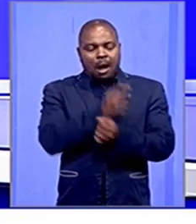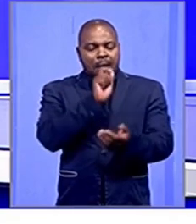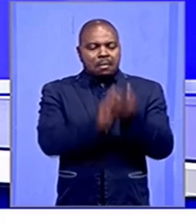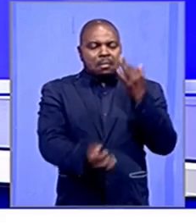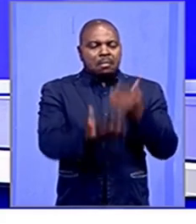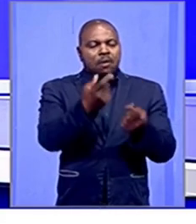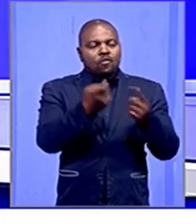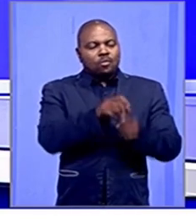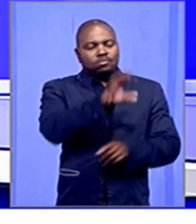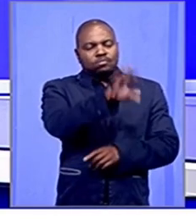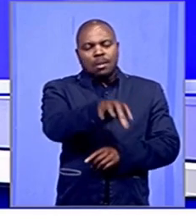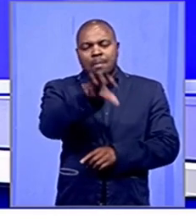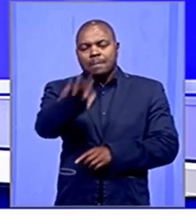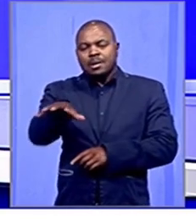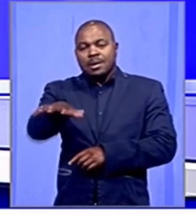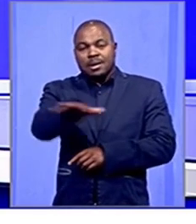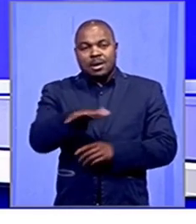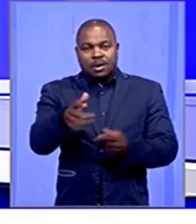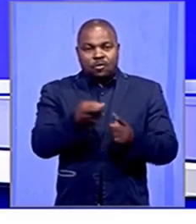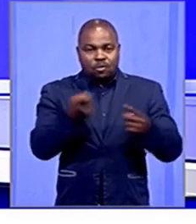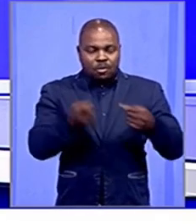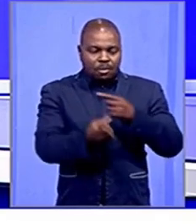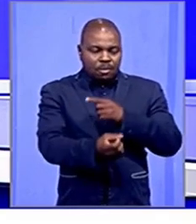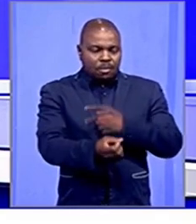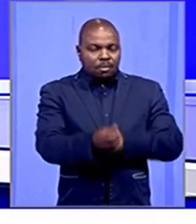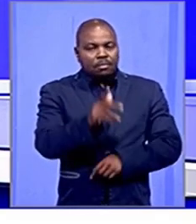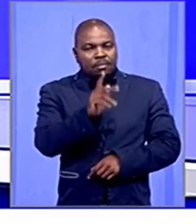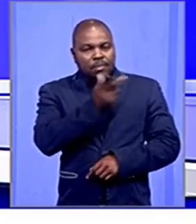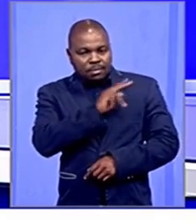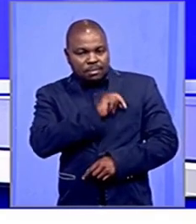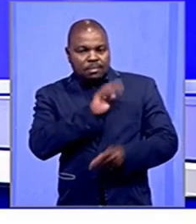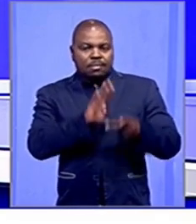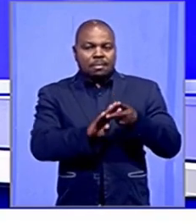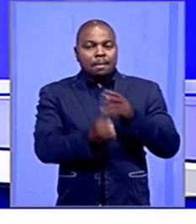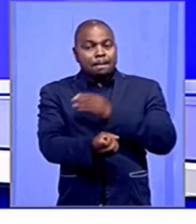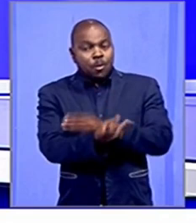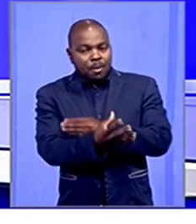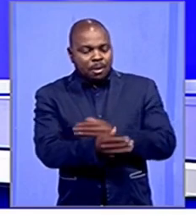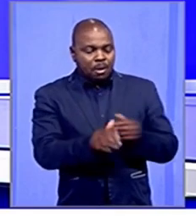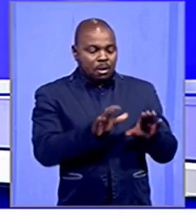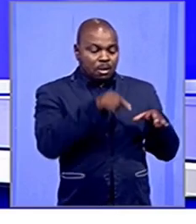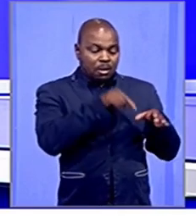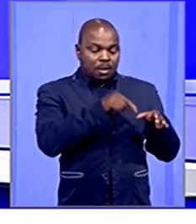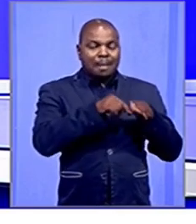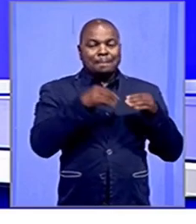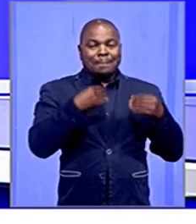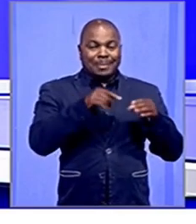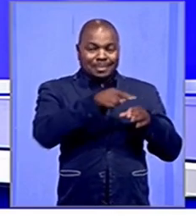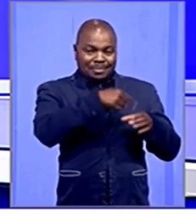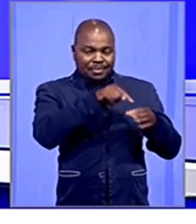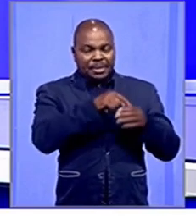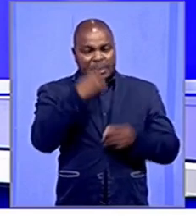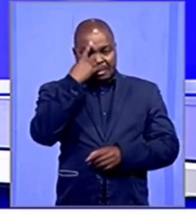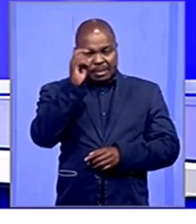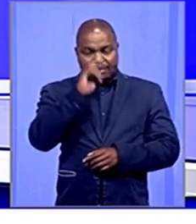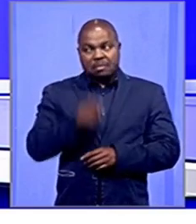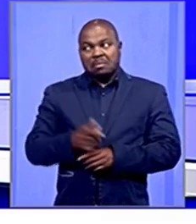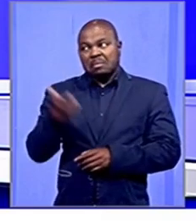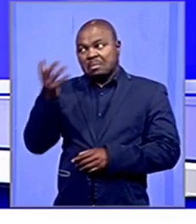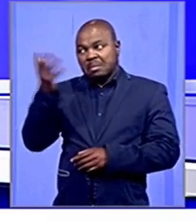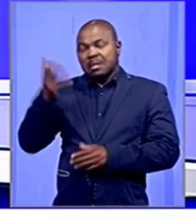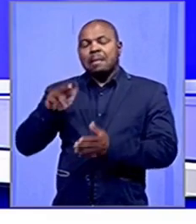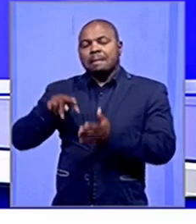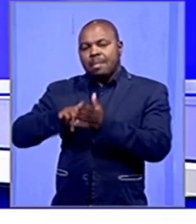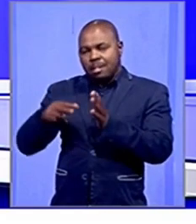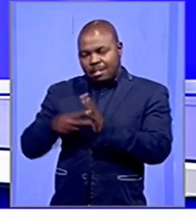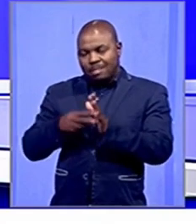tse tharo tse aroganeng diprovenseng tsa KwaZulu-Natal le Mpumalanga. Mogatlo ona lo wa dikgwebo o dumela gore ditlhaselo tsena di tlhophisitswe